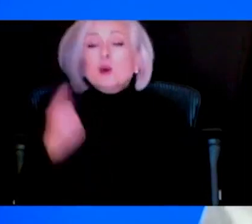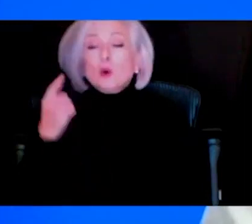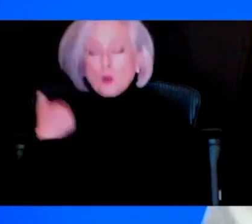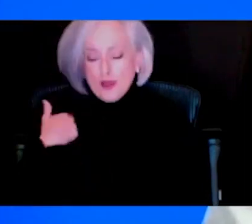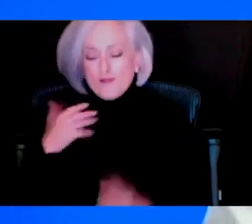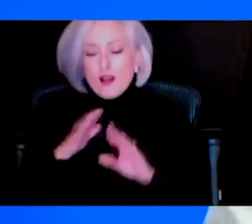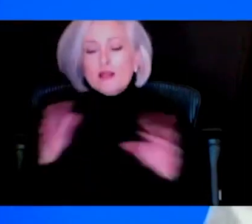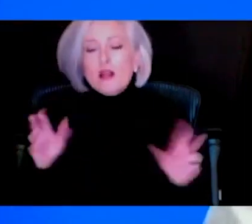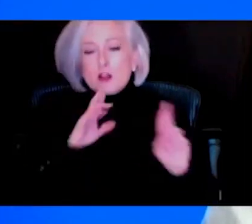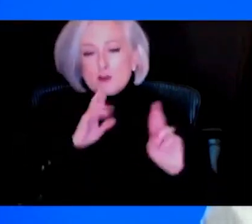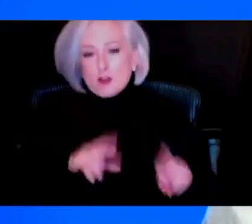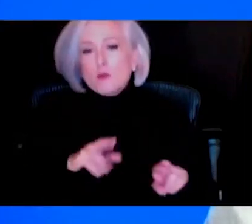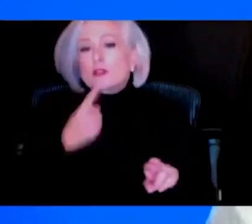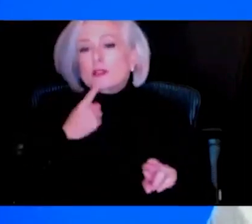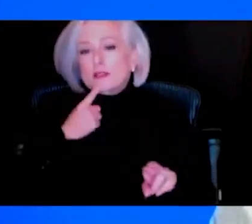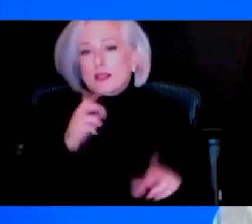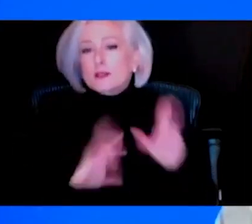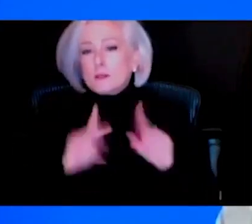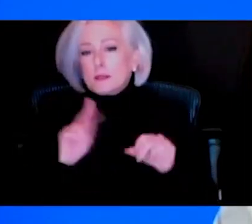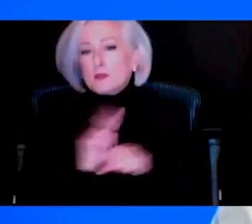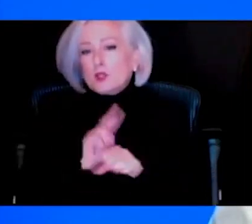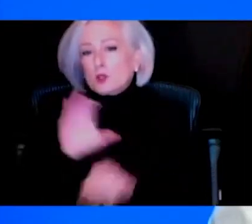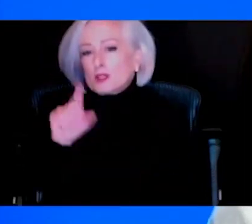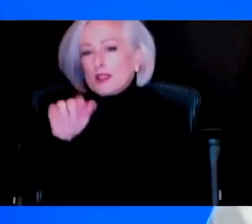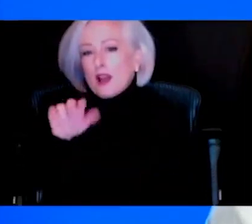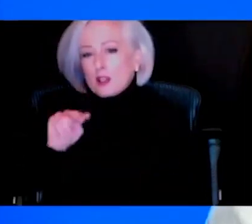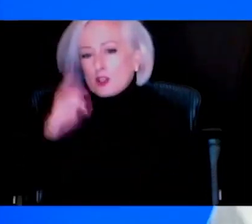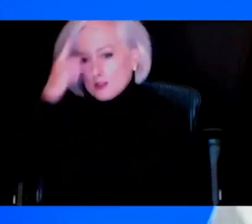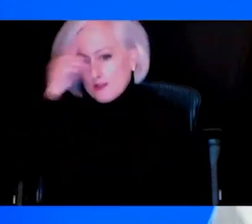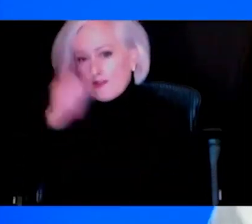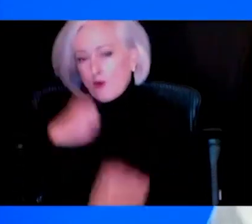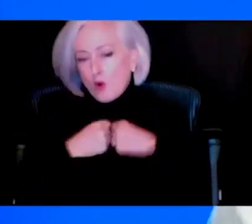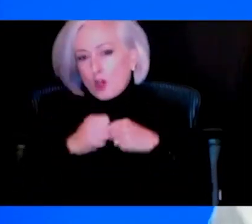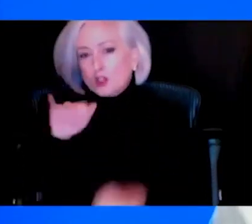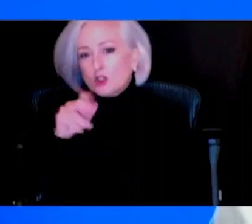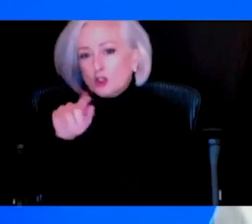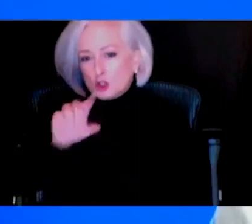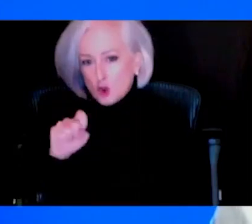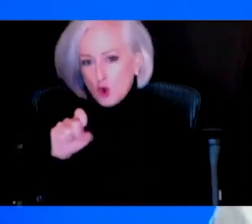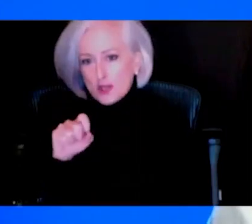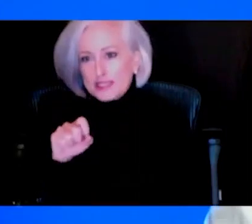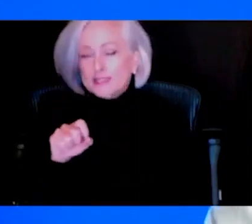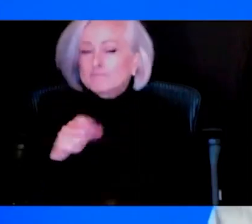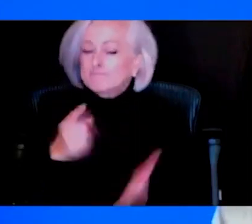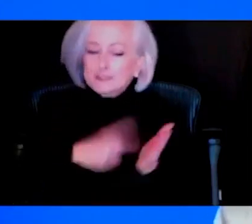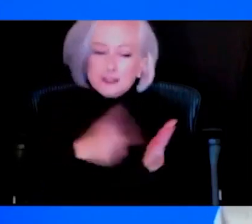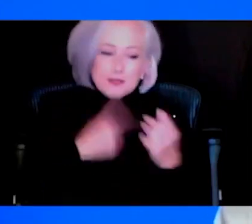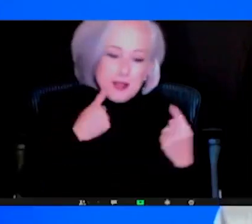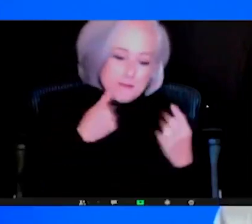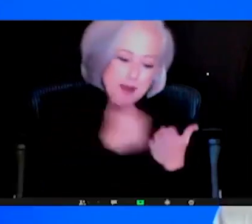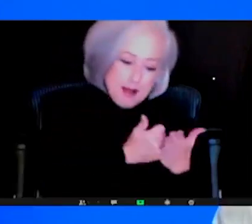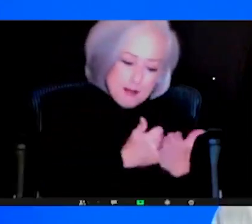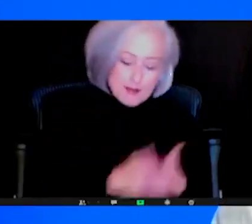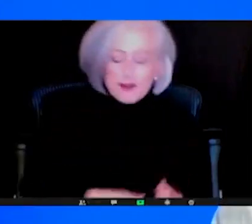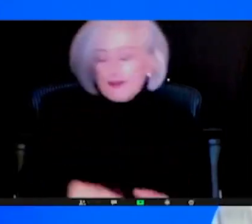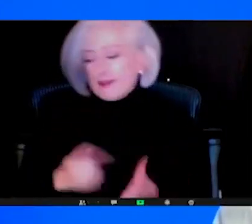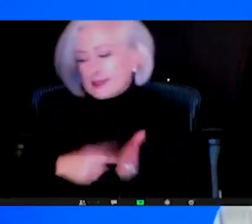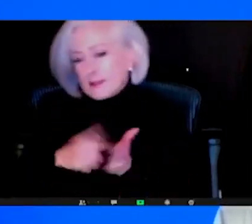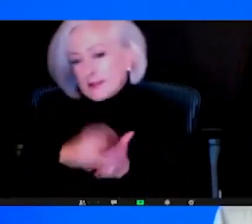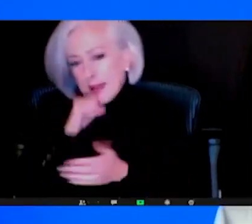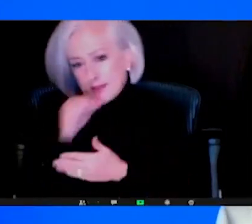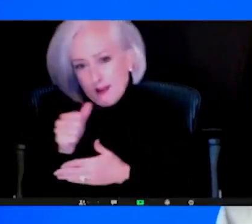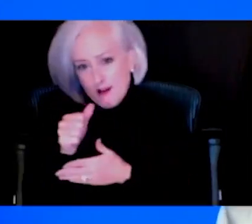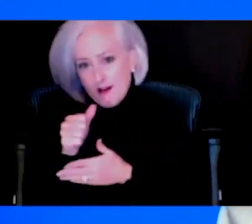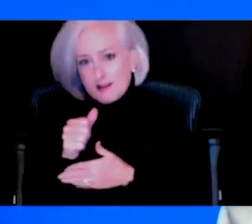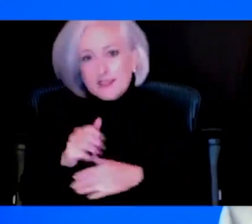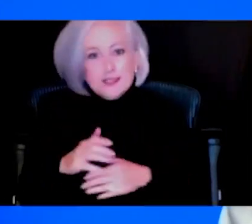take collagen supplements, especially for their joints, and it's very hit or miss, I think. Some people have great result from it, and some people think they